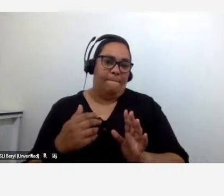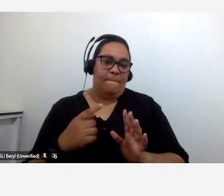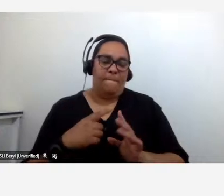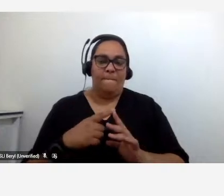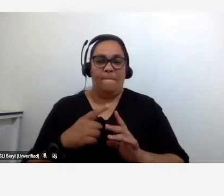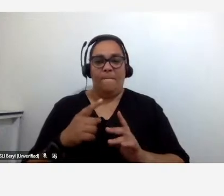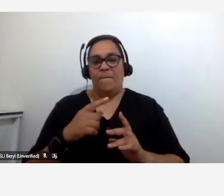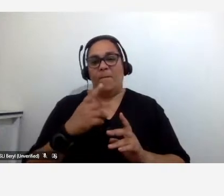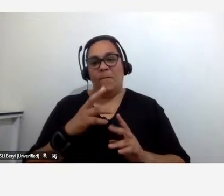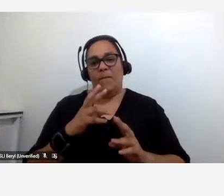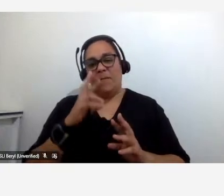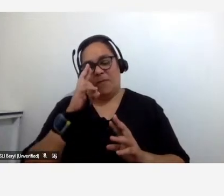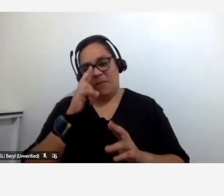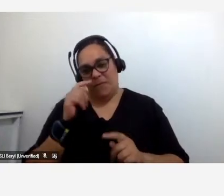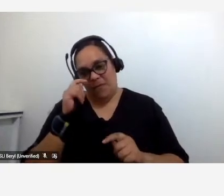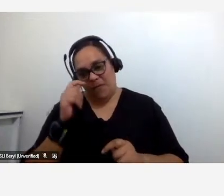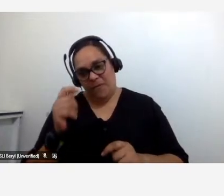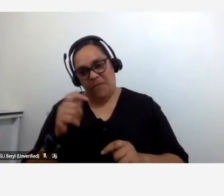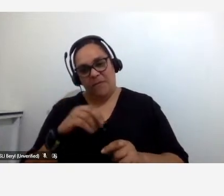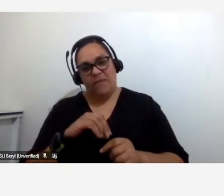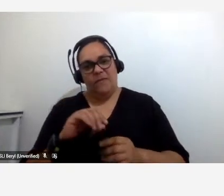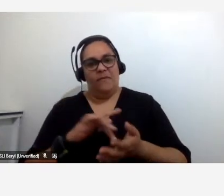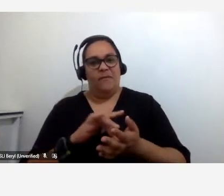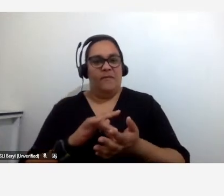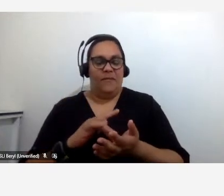respect to attending to vacant positions.